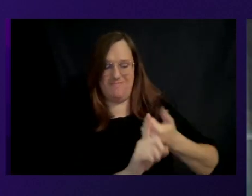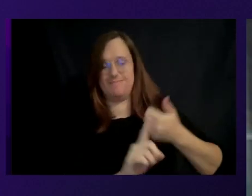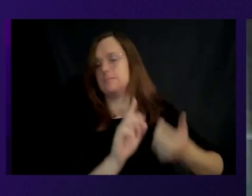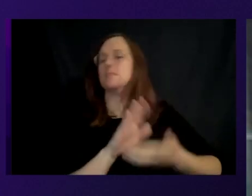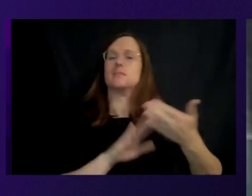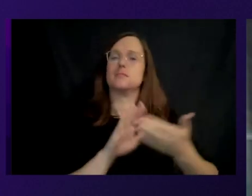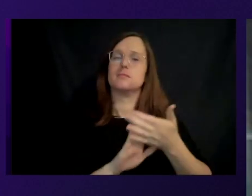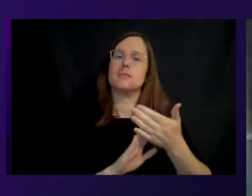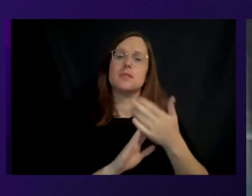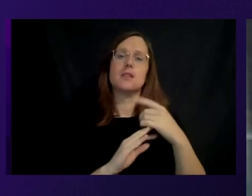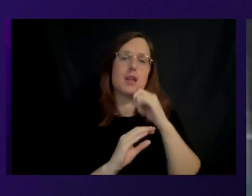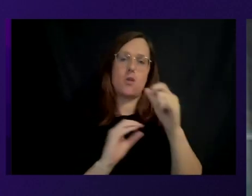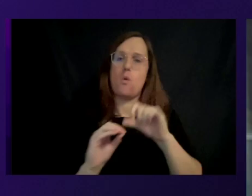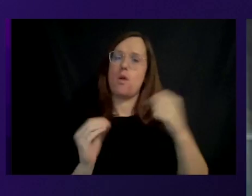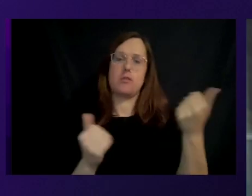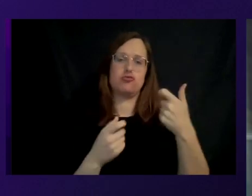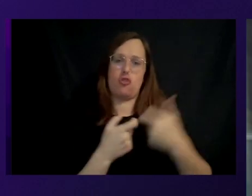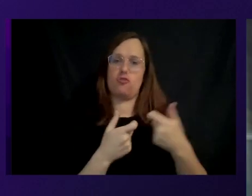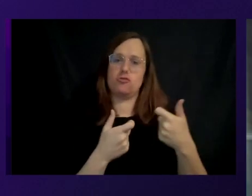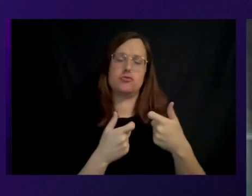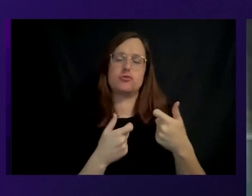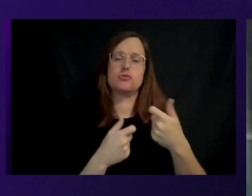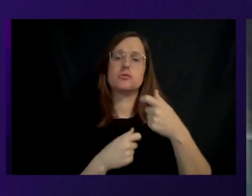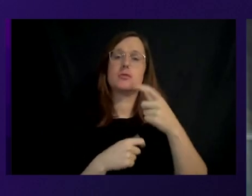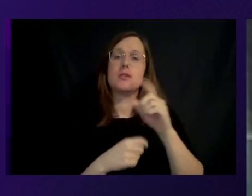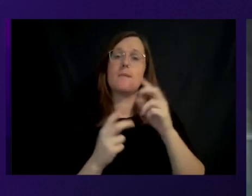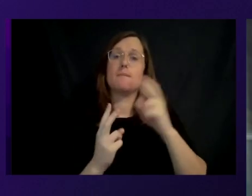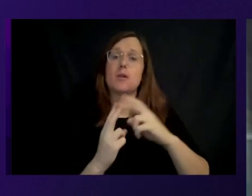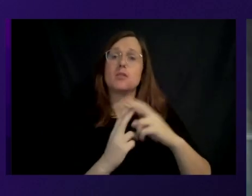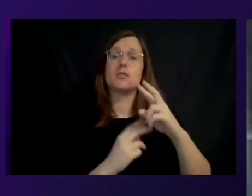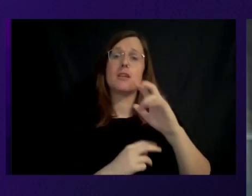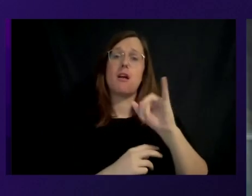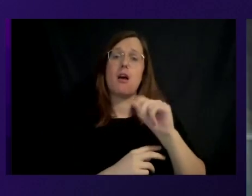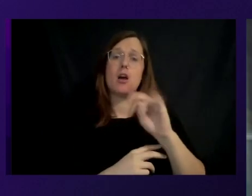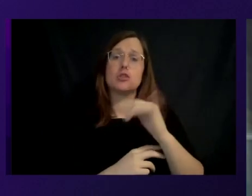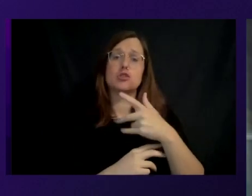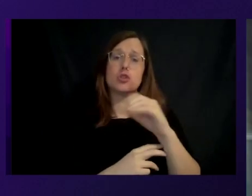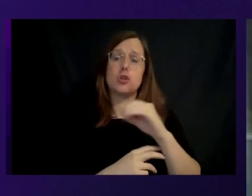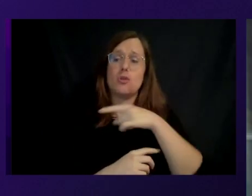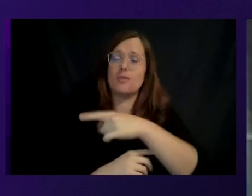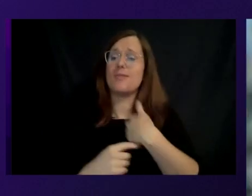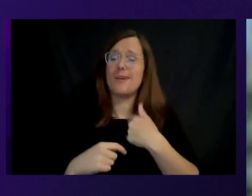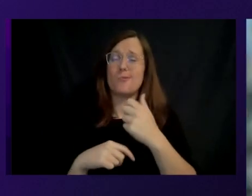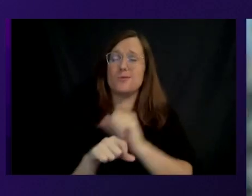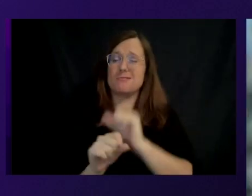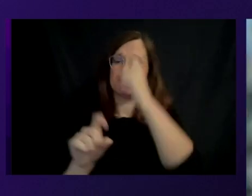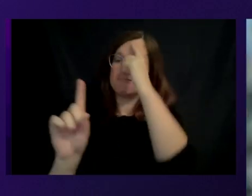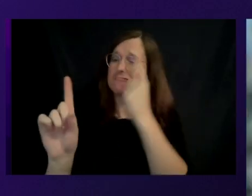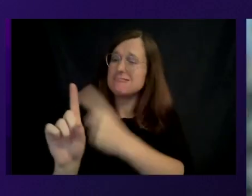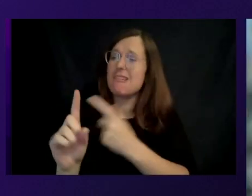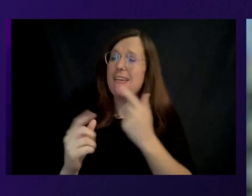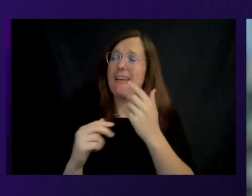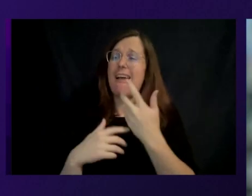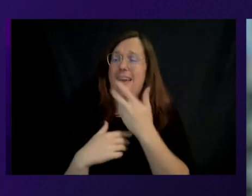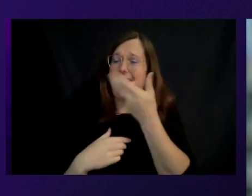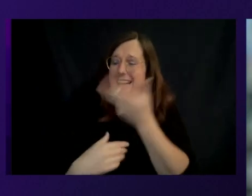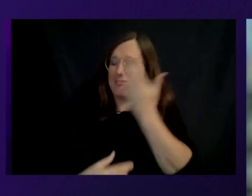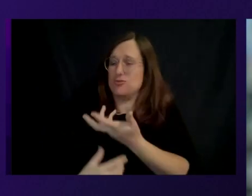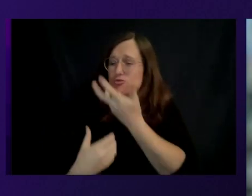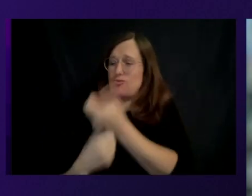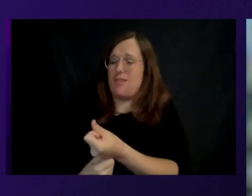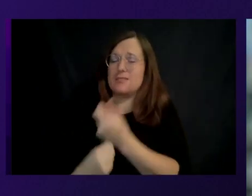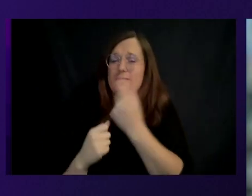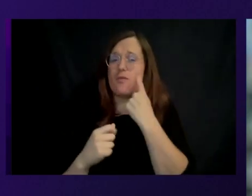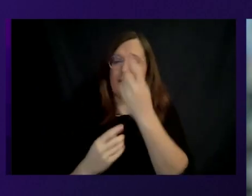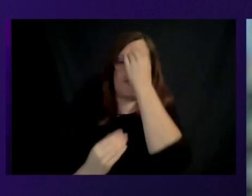EC2 instances. Partners like Anjana, working to create a high-trust environment where data is always encrypted, have built solutions to